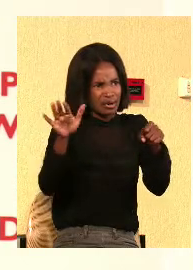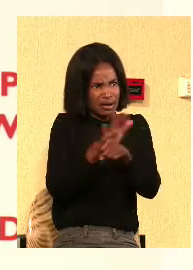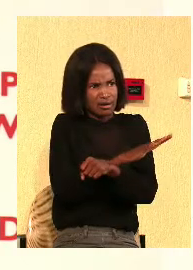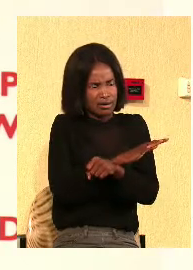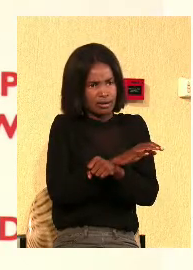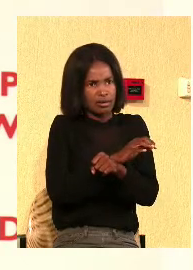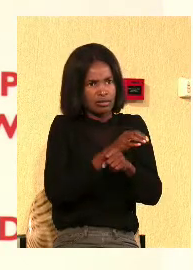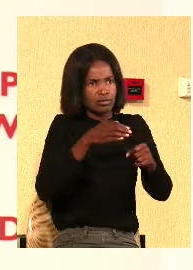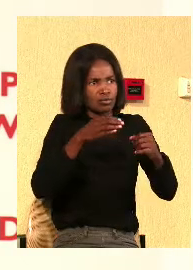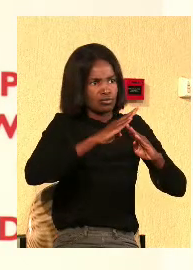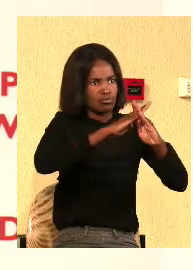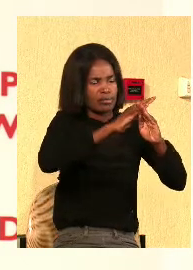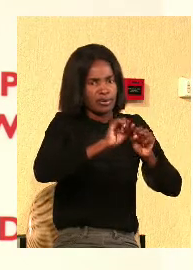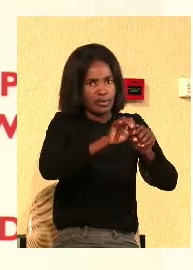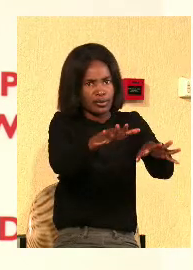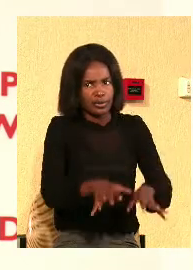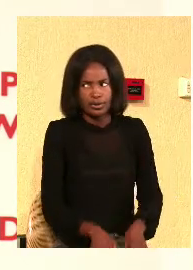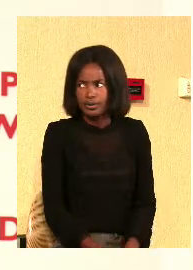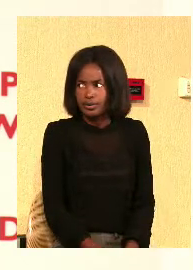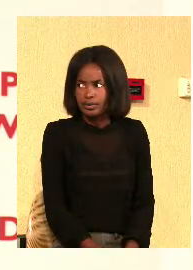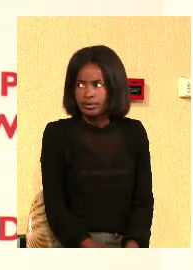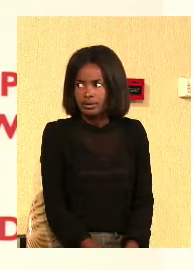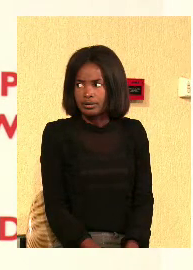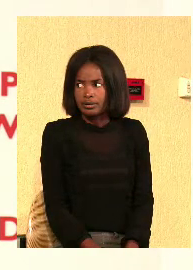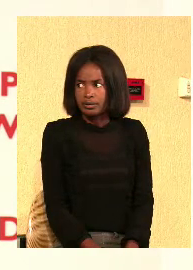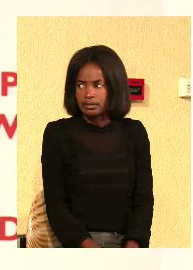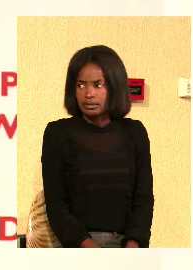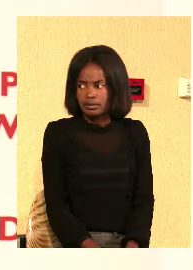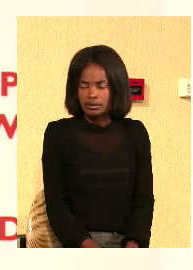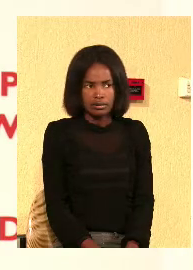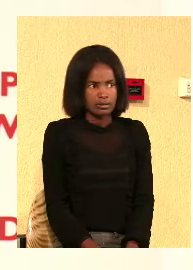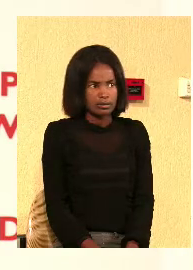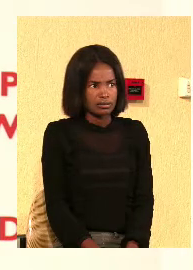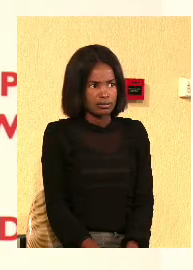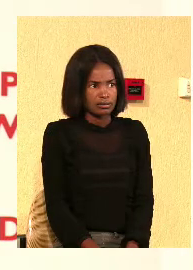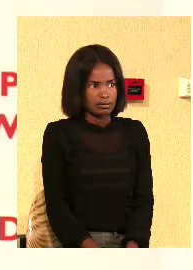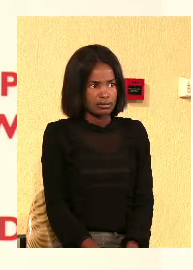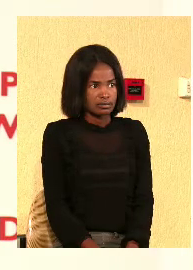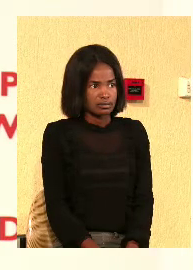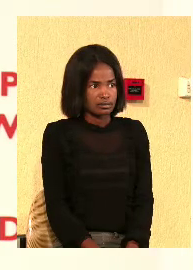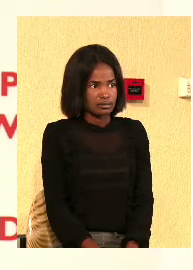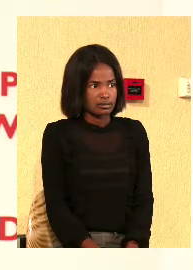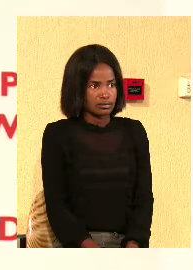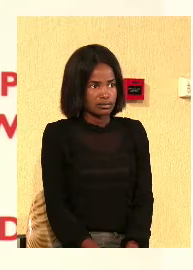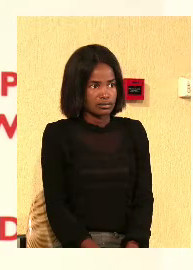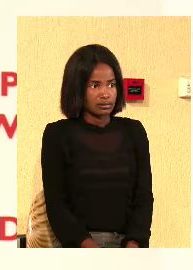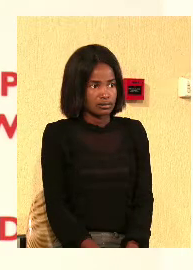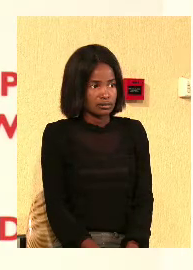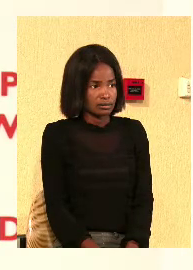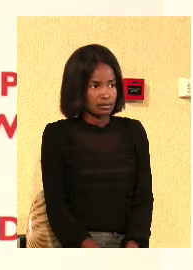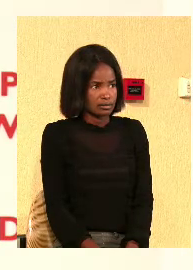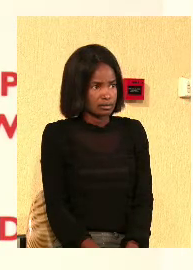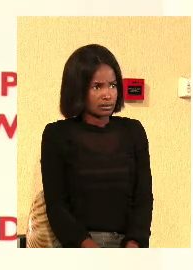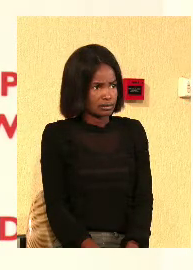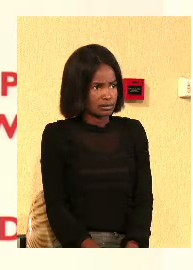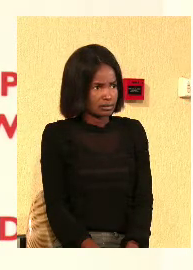that second question, yeah. I wanted to find out whether you would also be eligible to be tested. Those because you were at the airport as well. Those